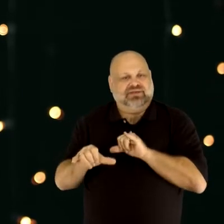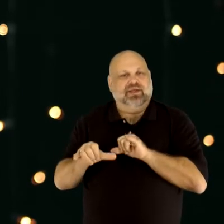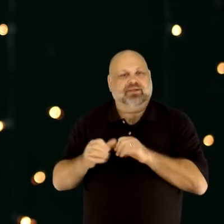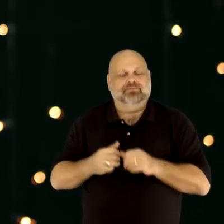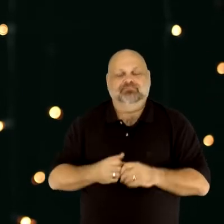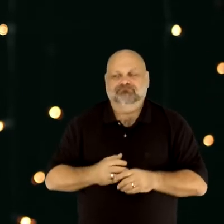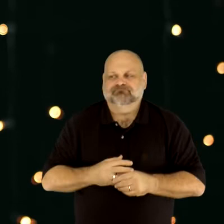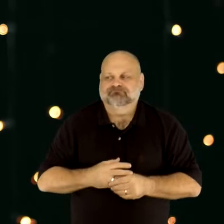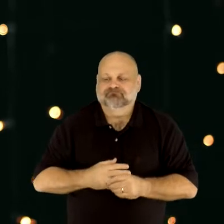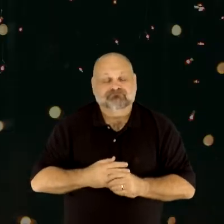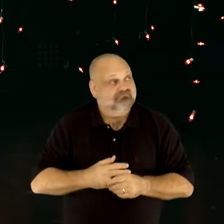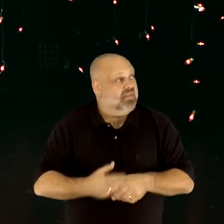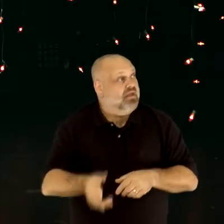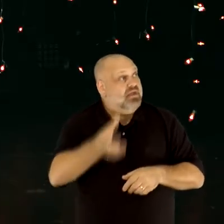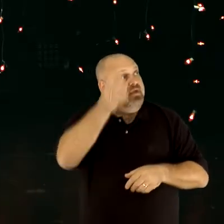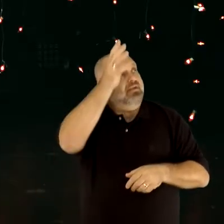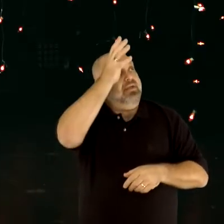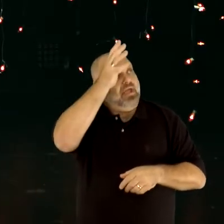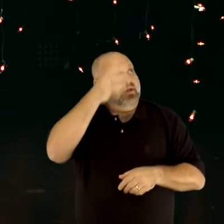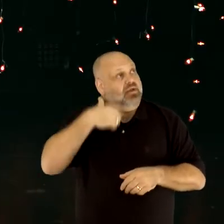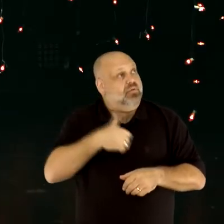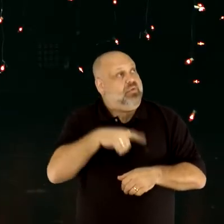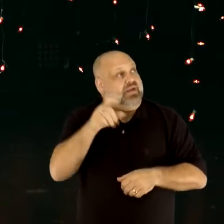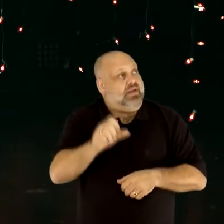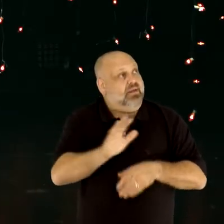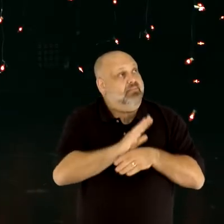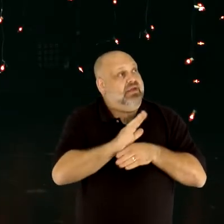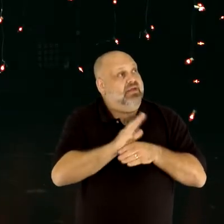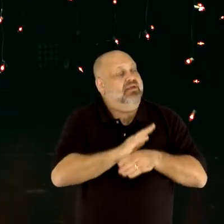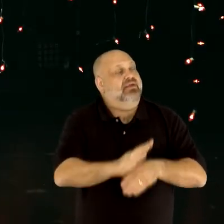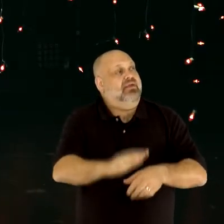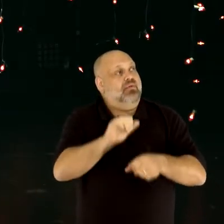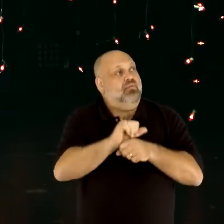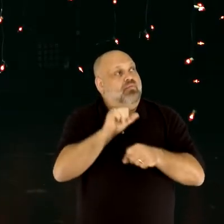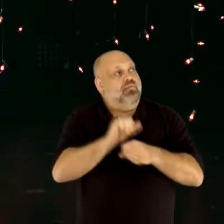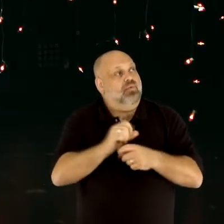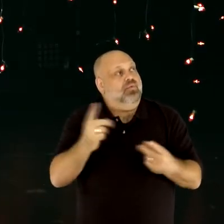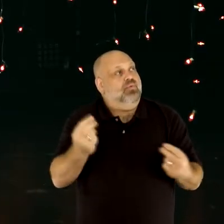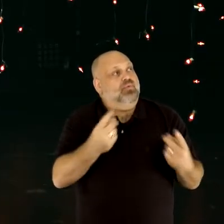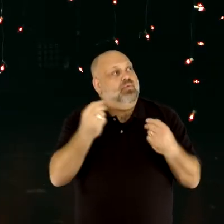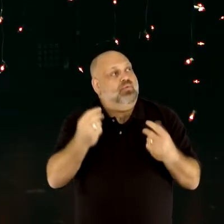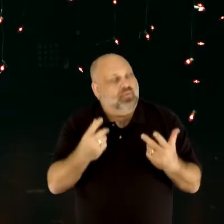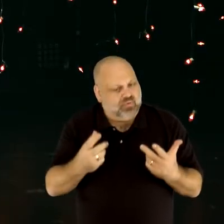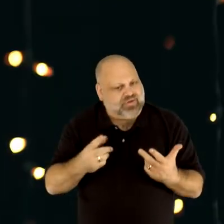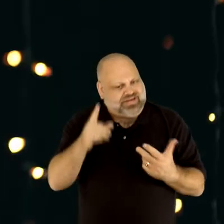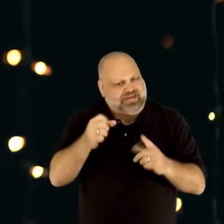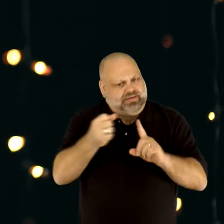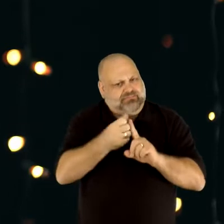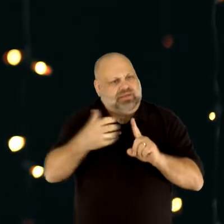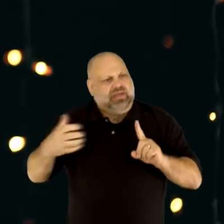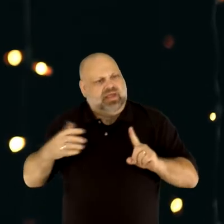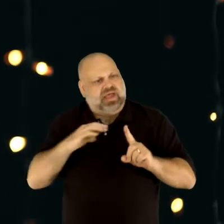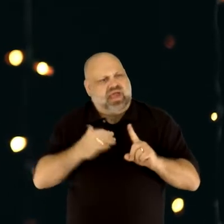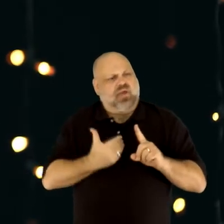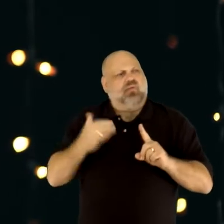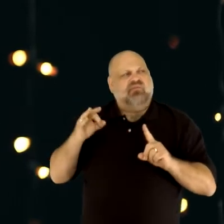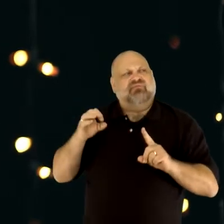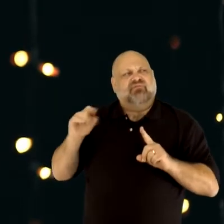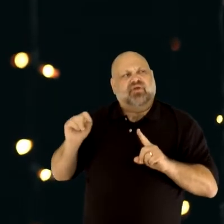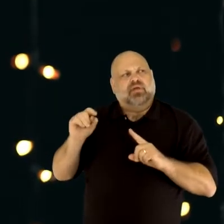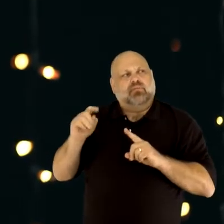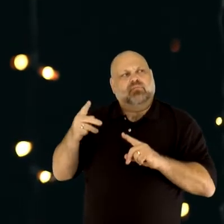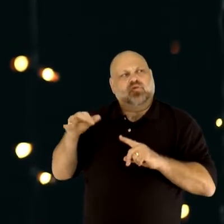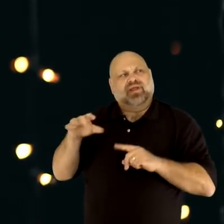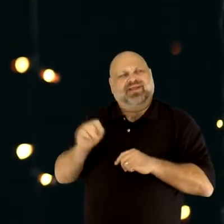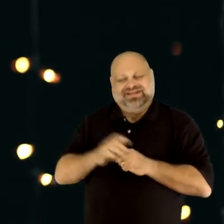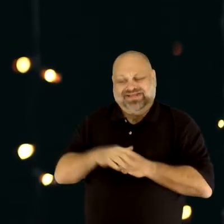stay. I said, "Pop, we gotta get busy. We got work to do. We need to expand our footprint. This